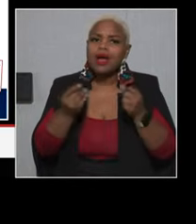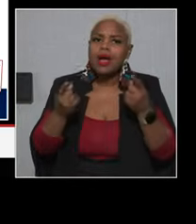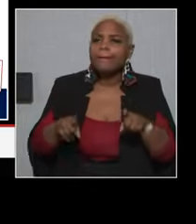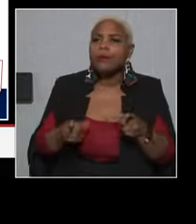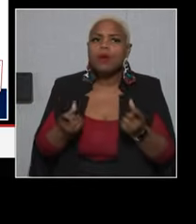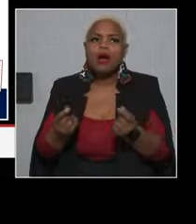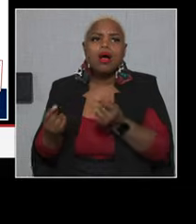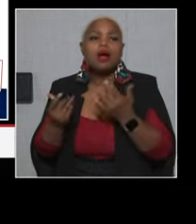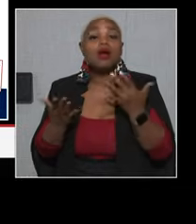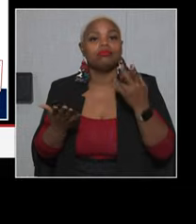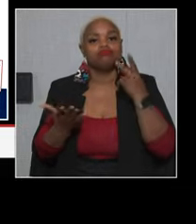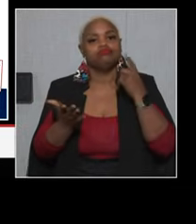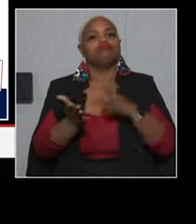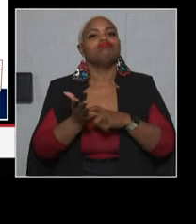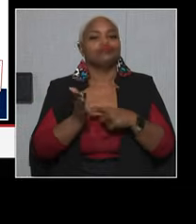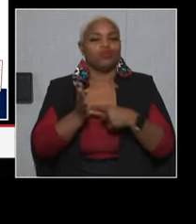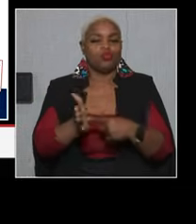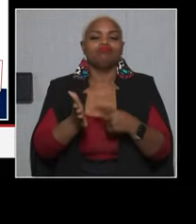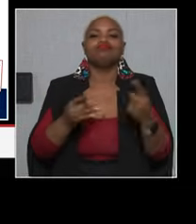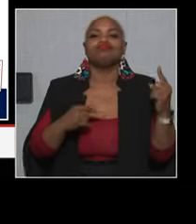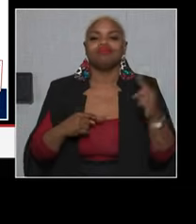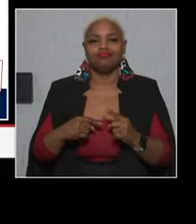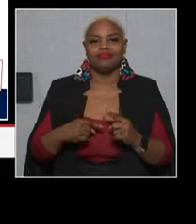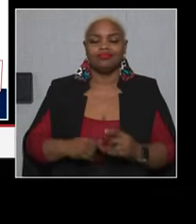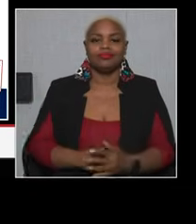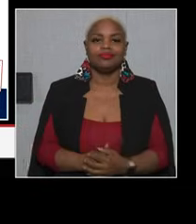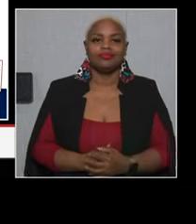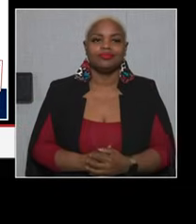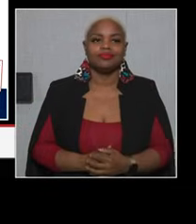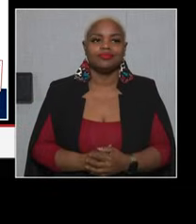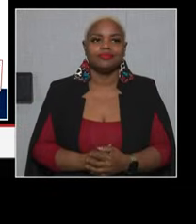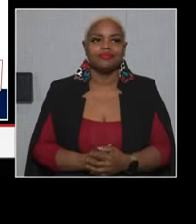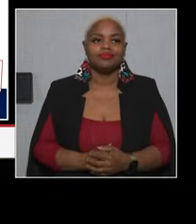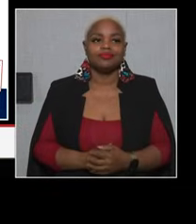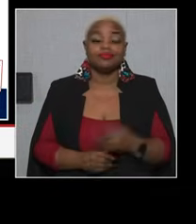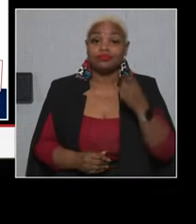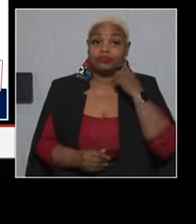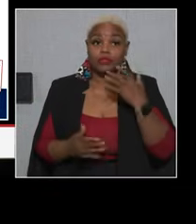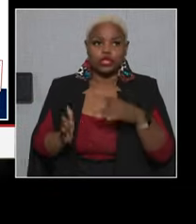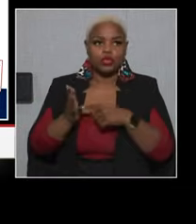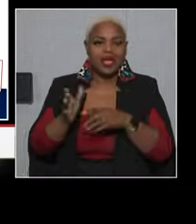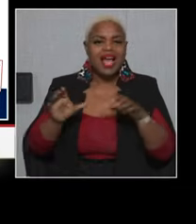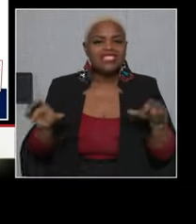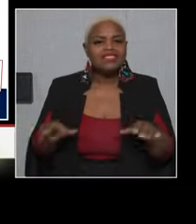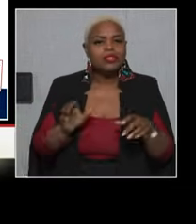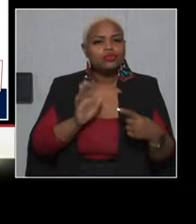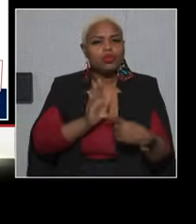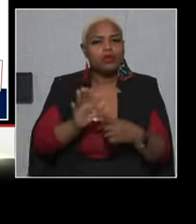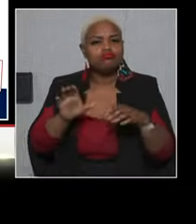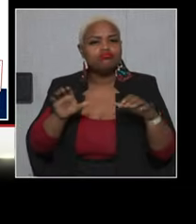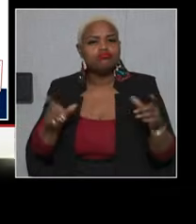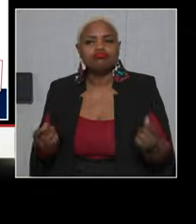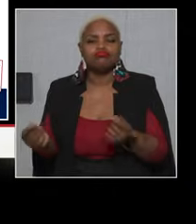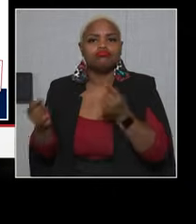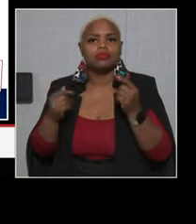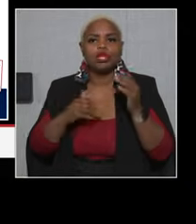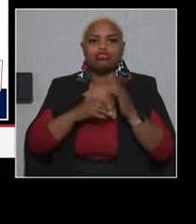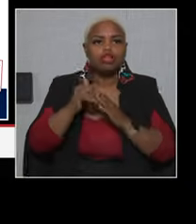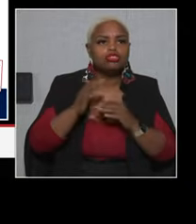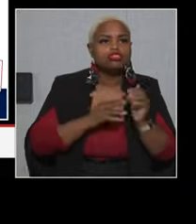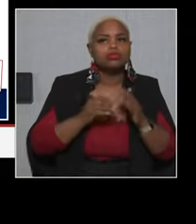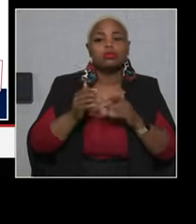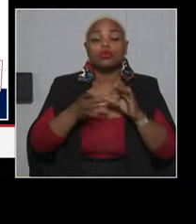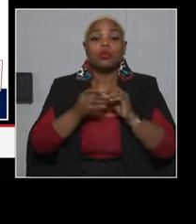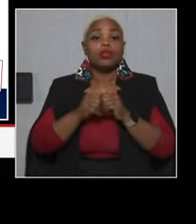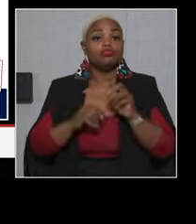you see the result of a lot of activity the city has done. And I'll also add a third area that's maybe more elusive to define, which is